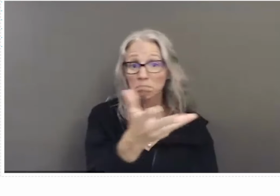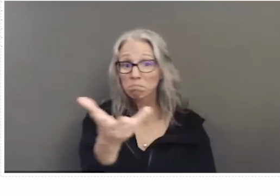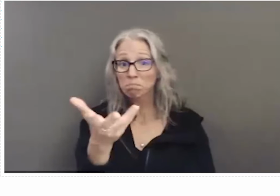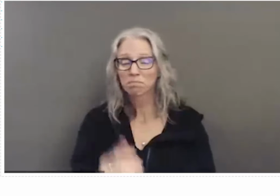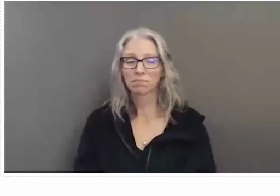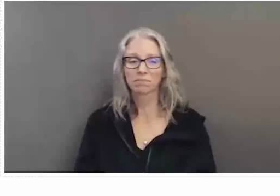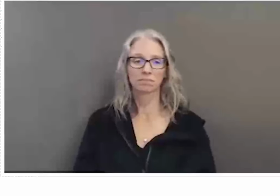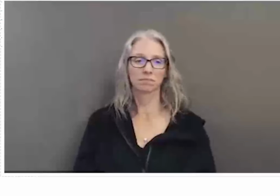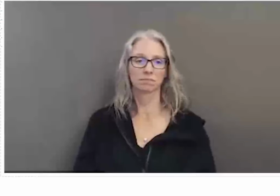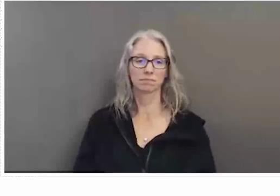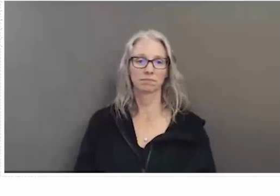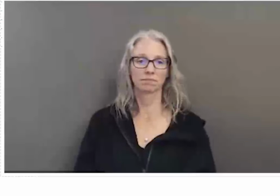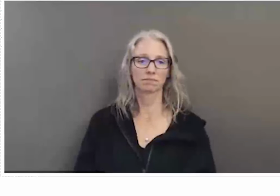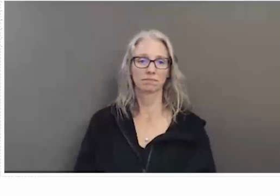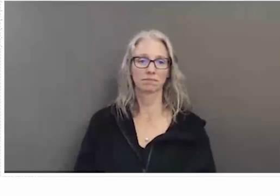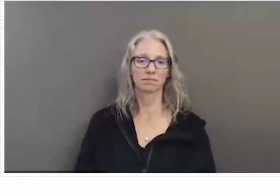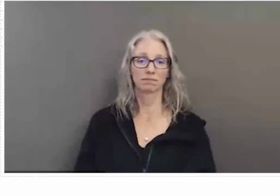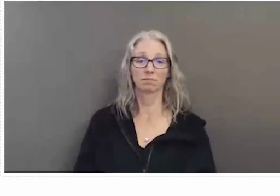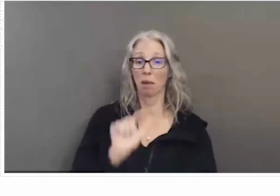Eric, want me to let you go?